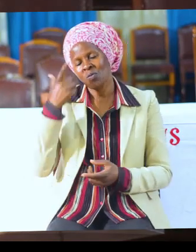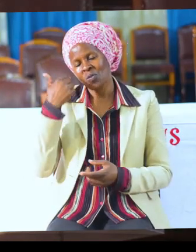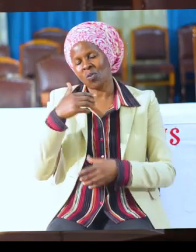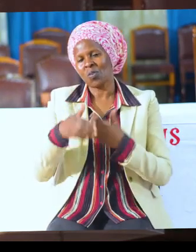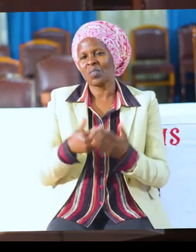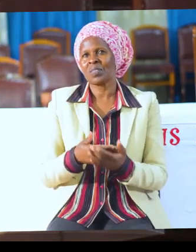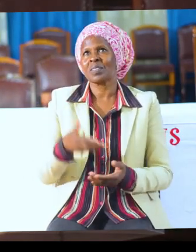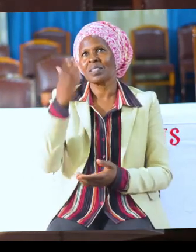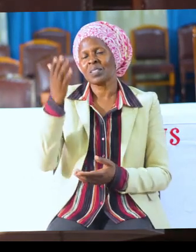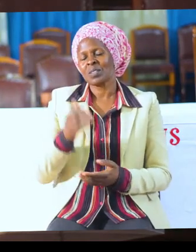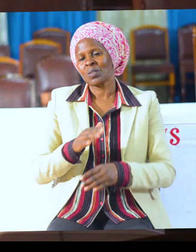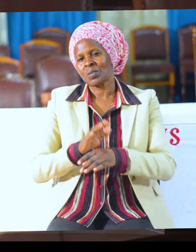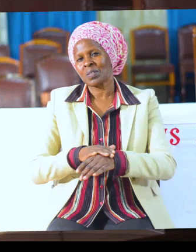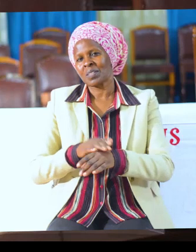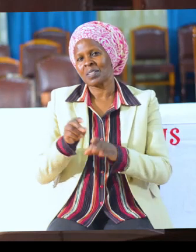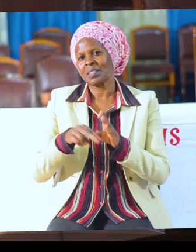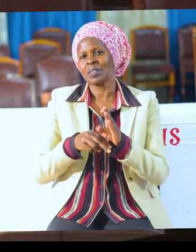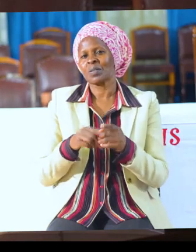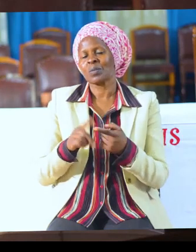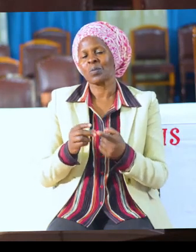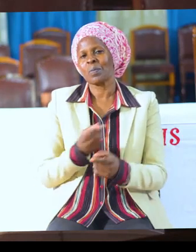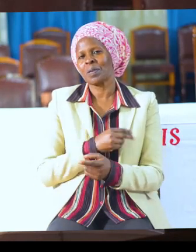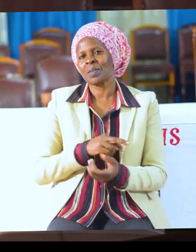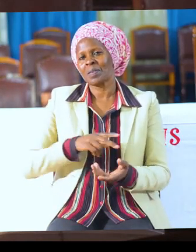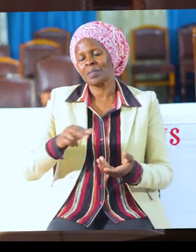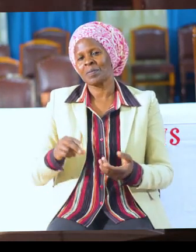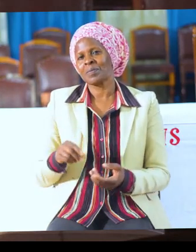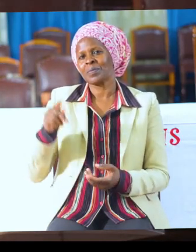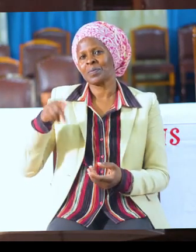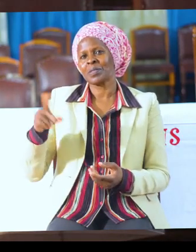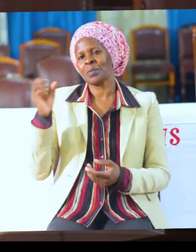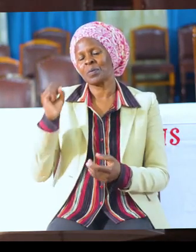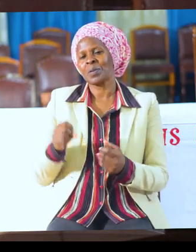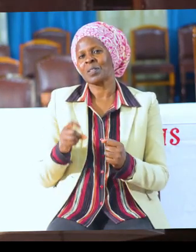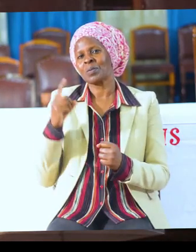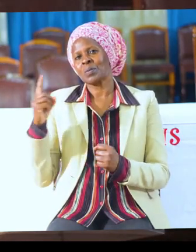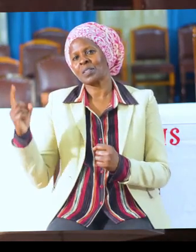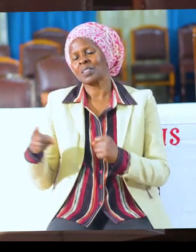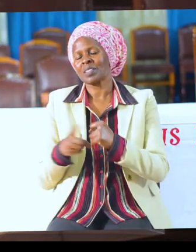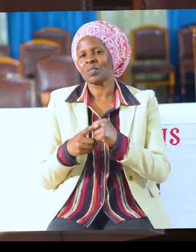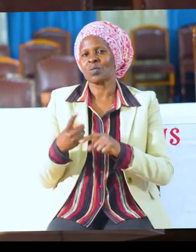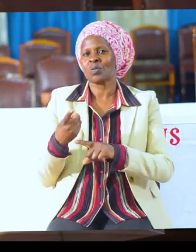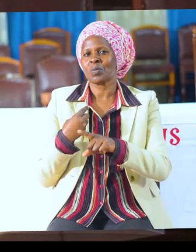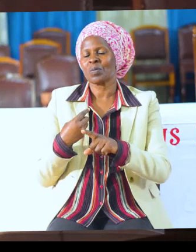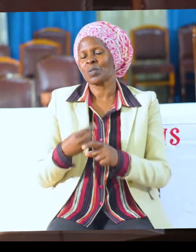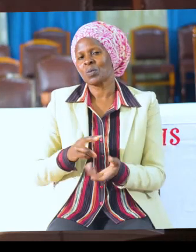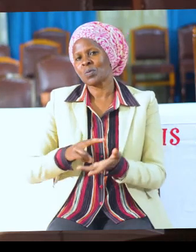me? Yes, our readings has been read from Psalms 116, verse 12